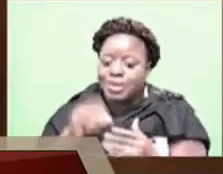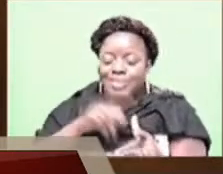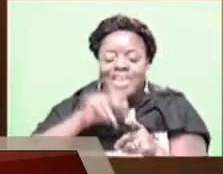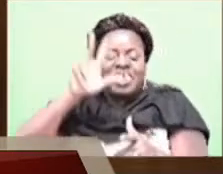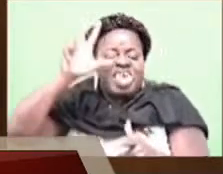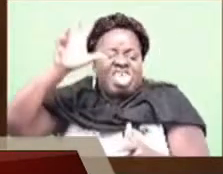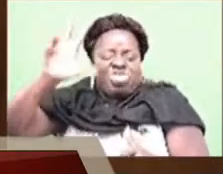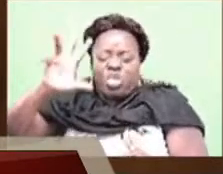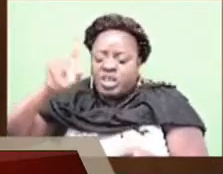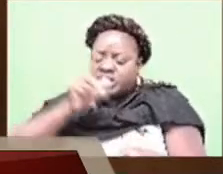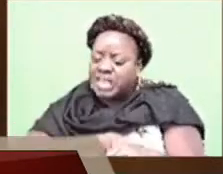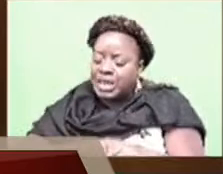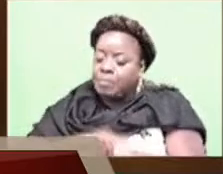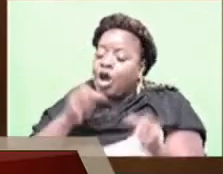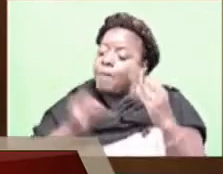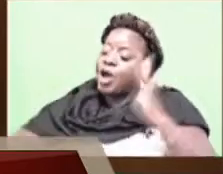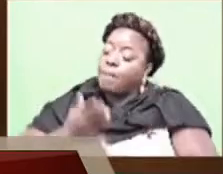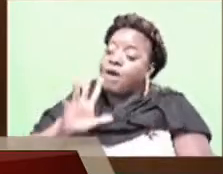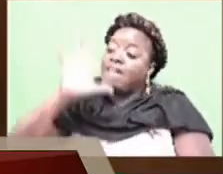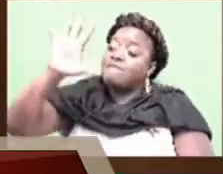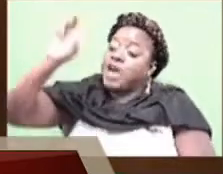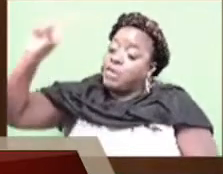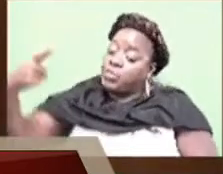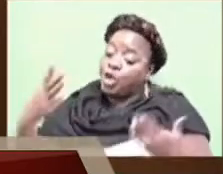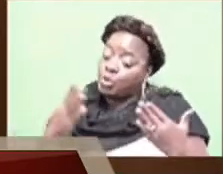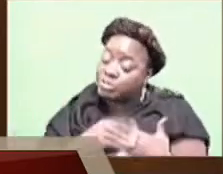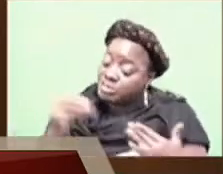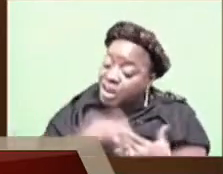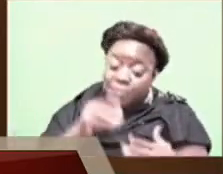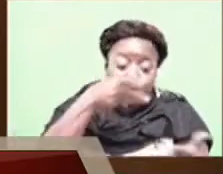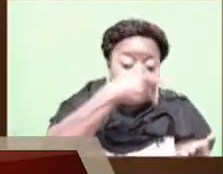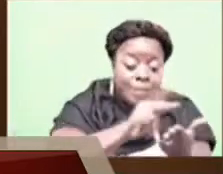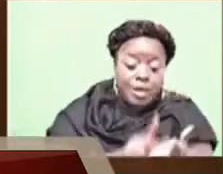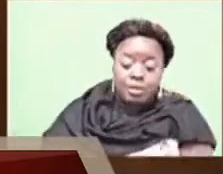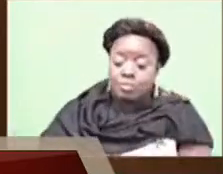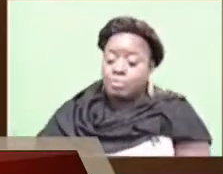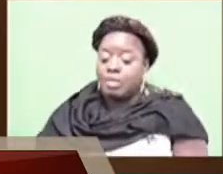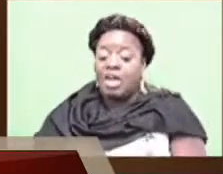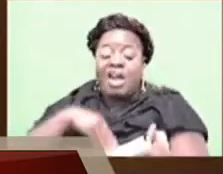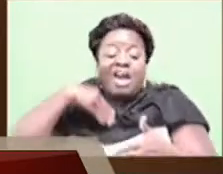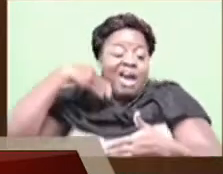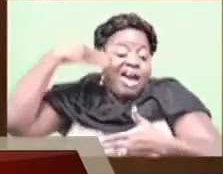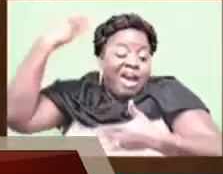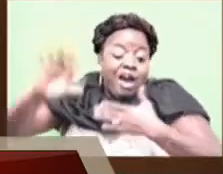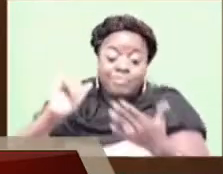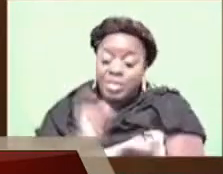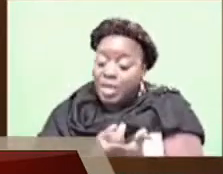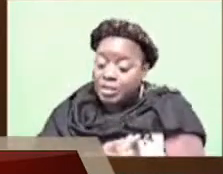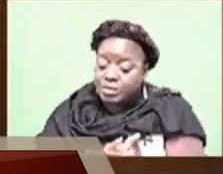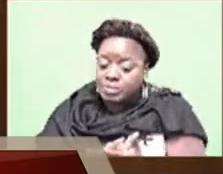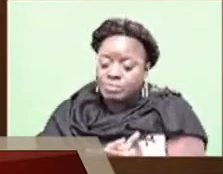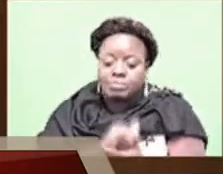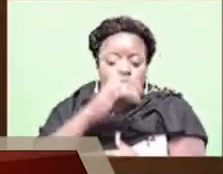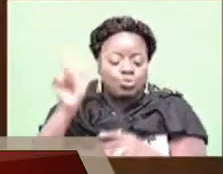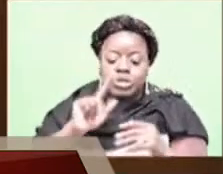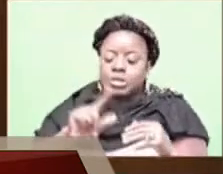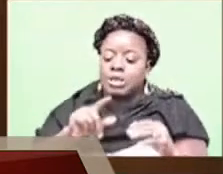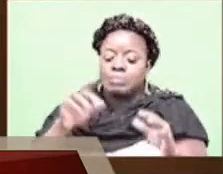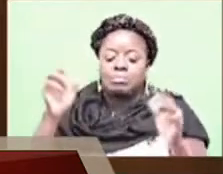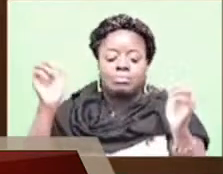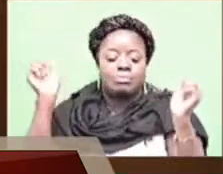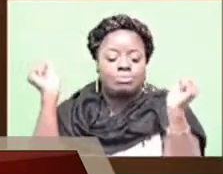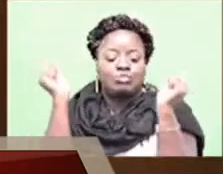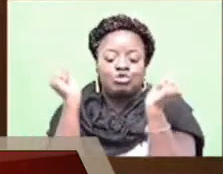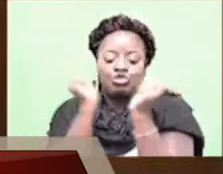offense to $5,000. After that, you are looking instead to the arrestable offenses.